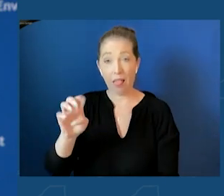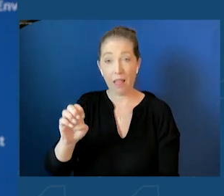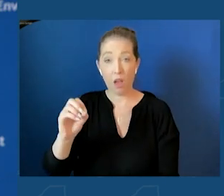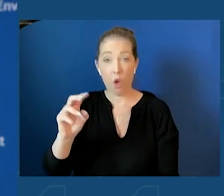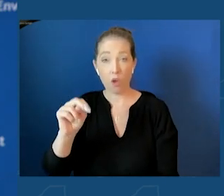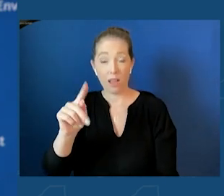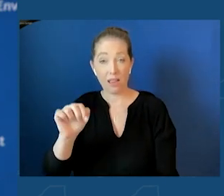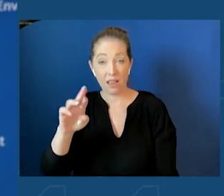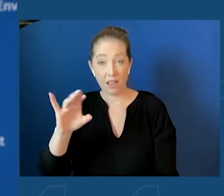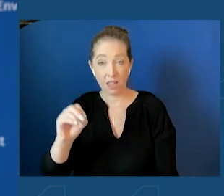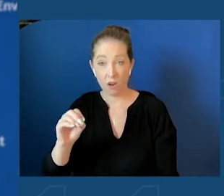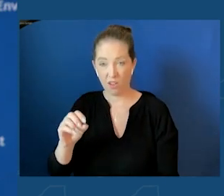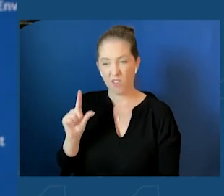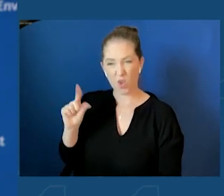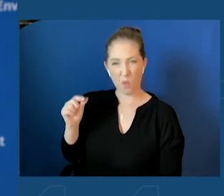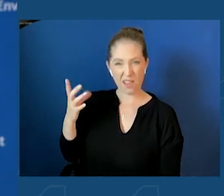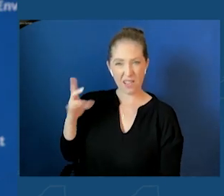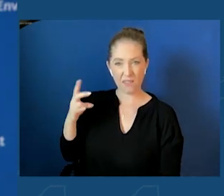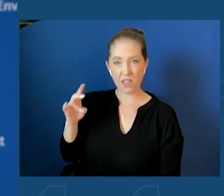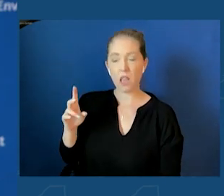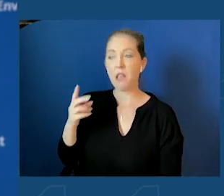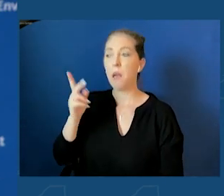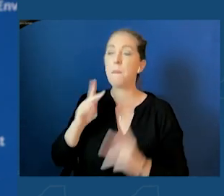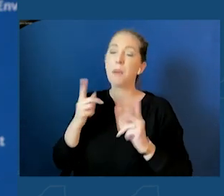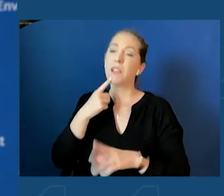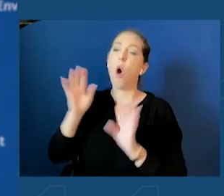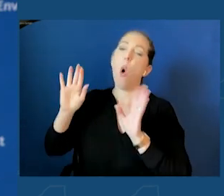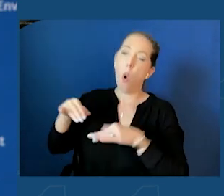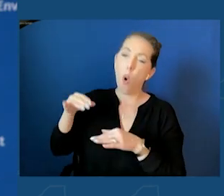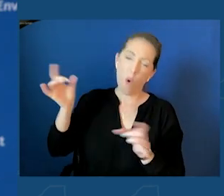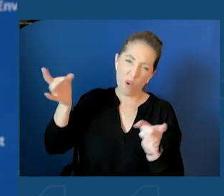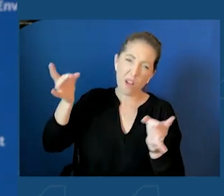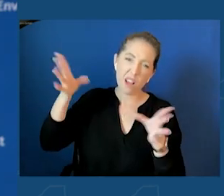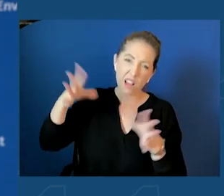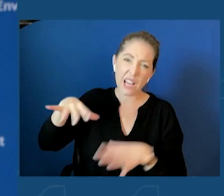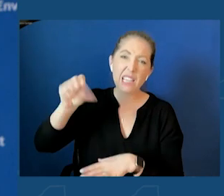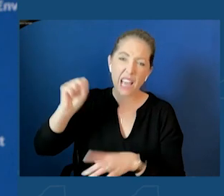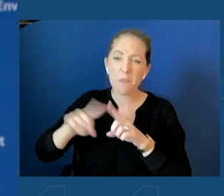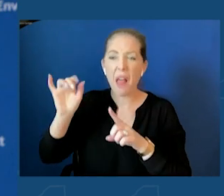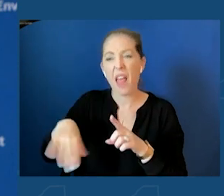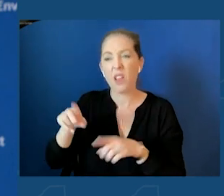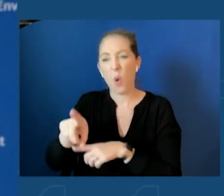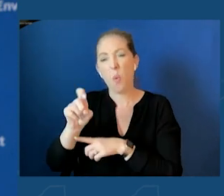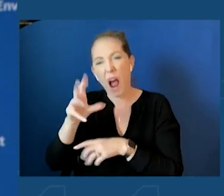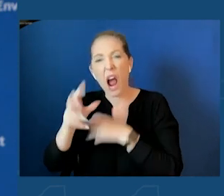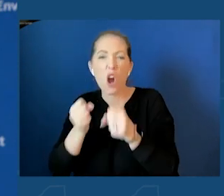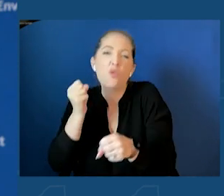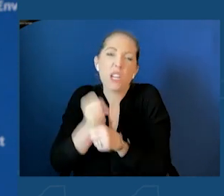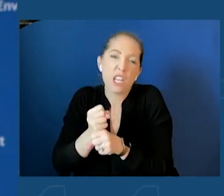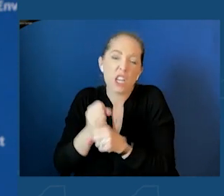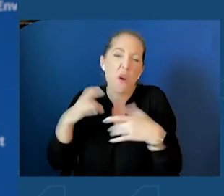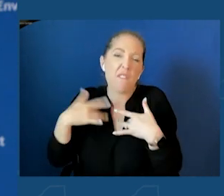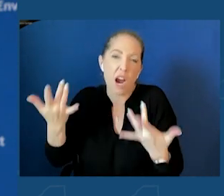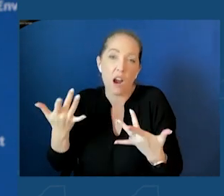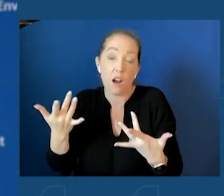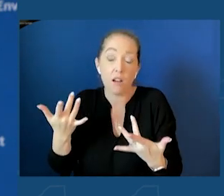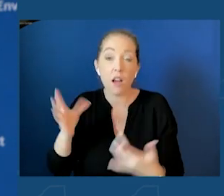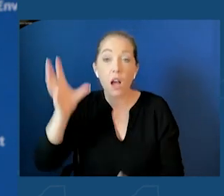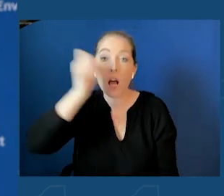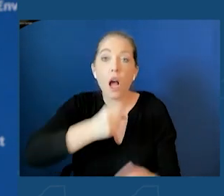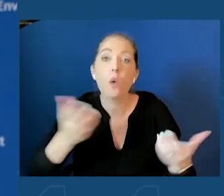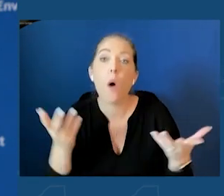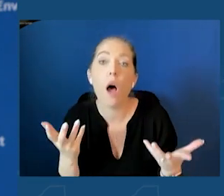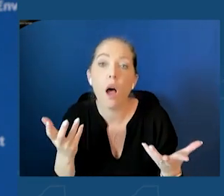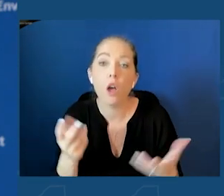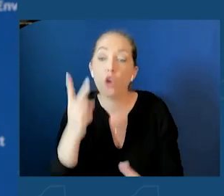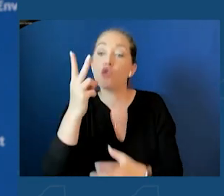this is bad, but this is what we call a 100-year event, so we're good for a while. Guess what happened 2 years later? Another